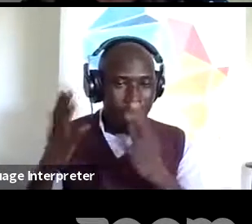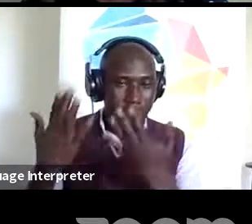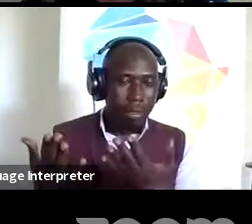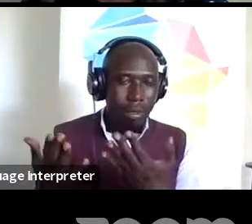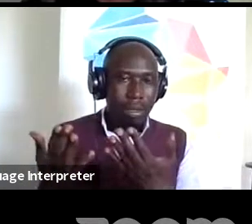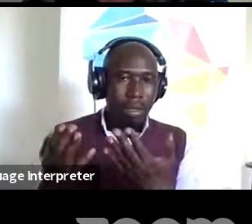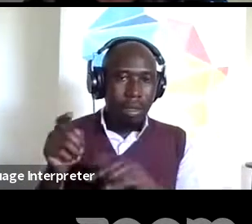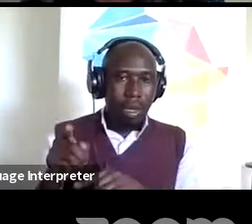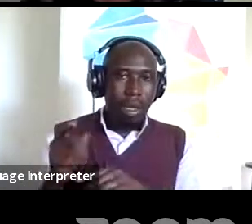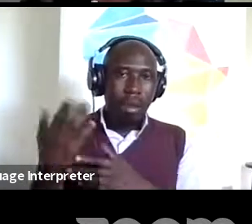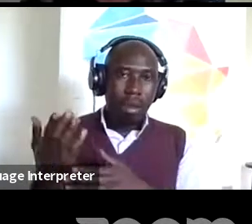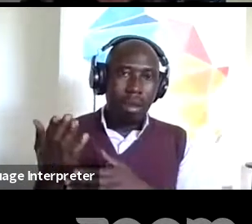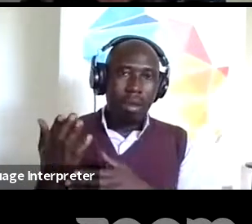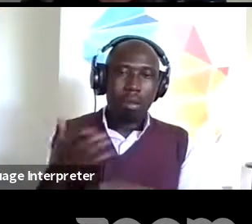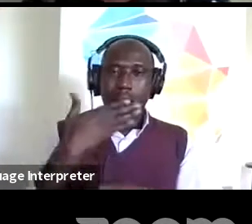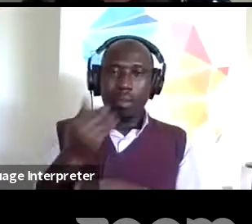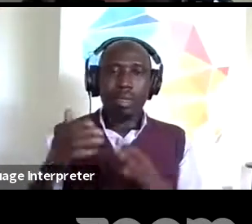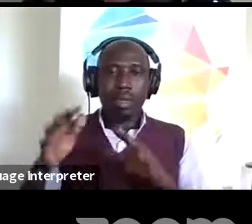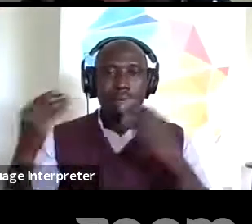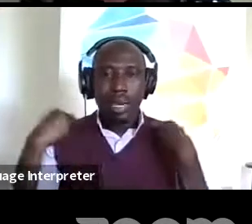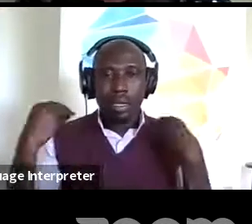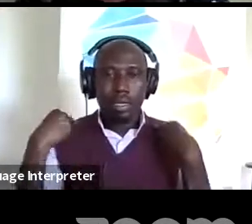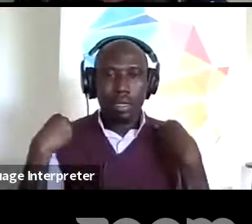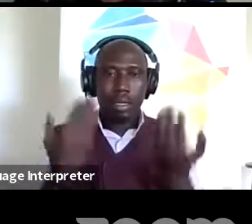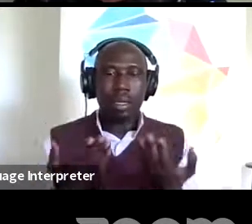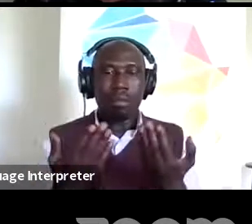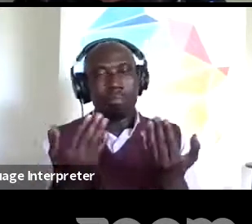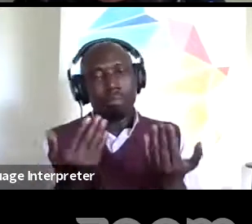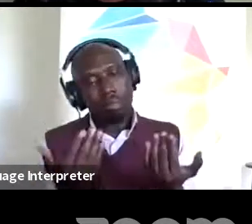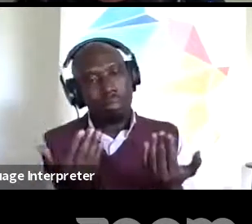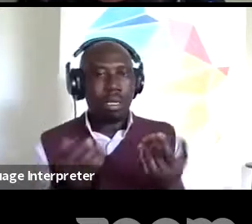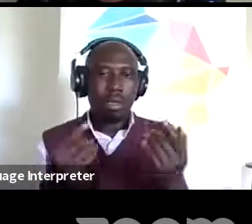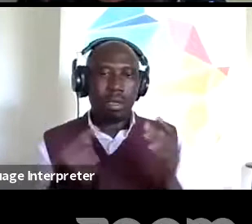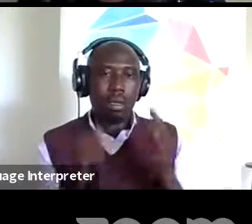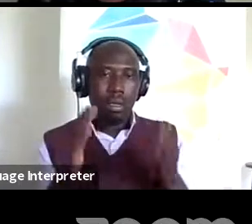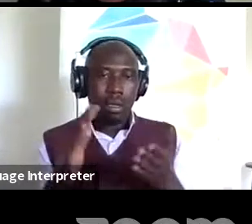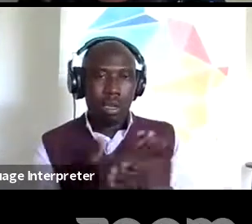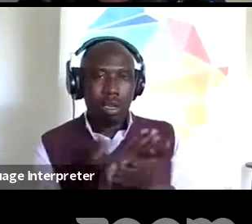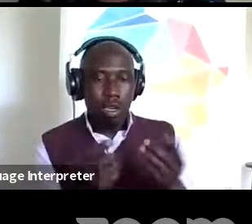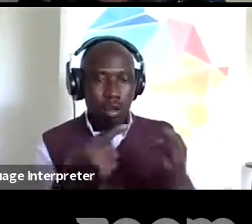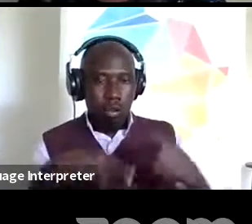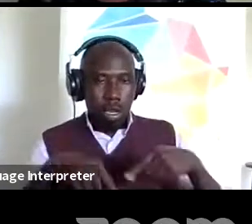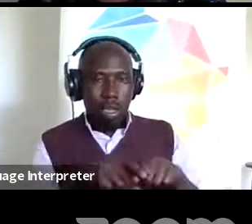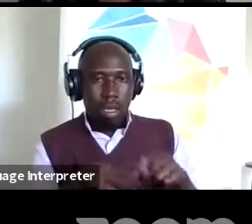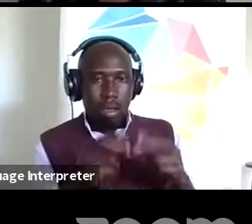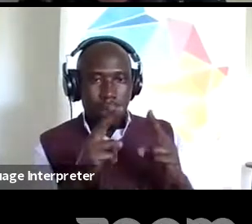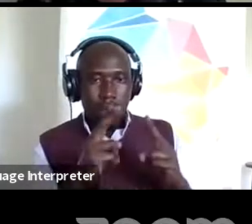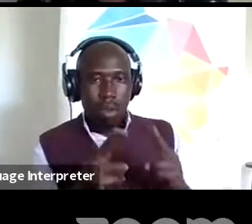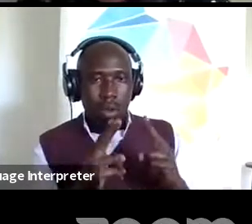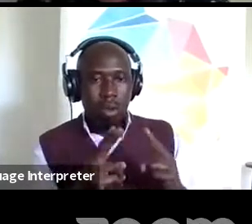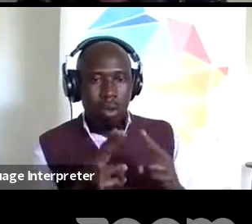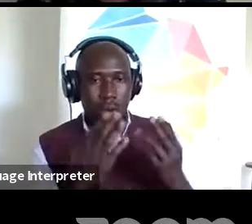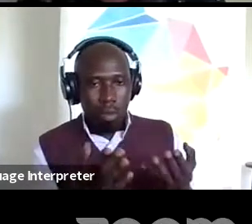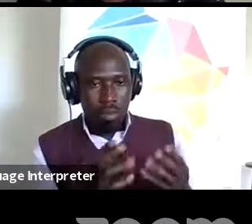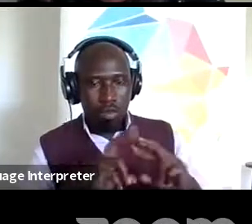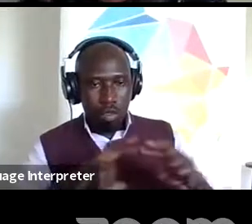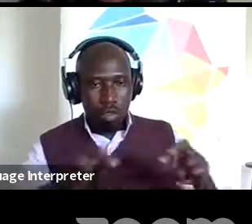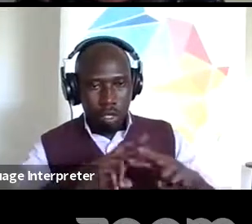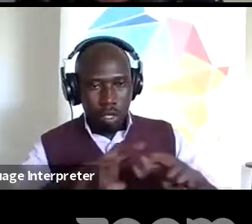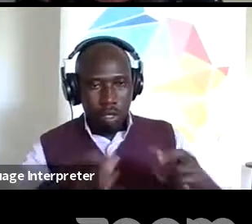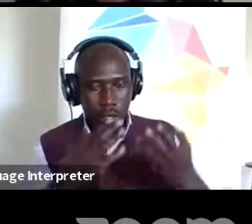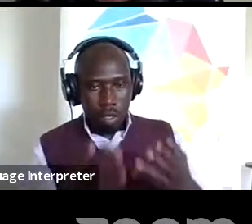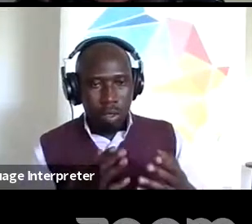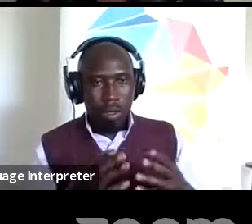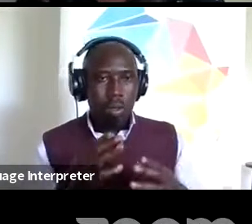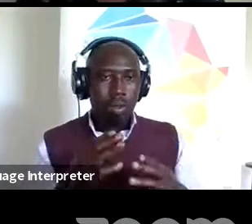also the best practices that you shared with us. But I think I'm just going to check on the chat